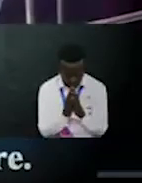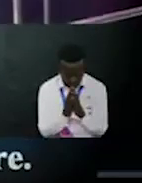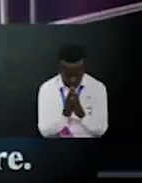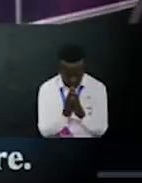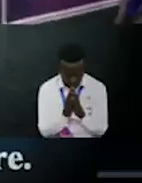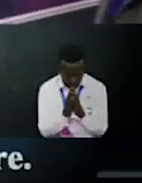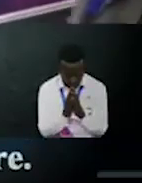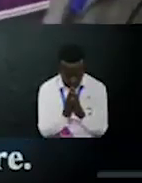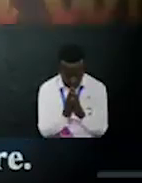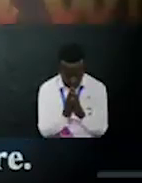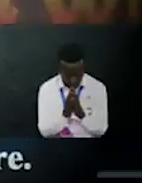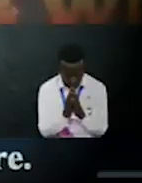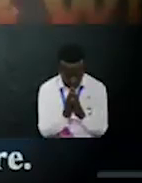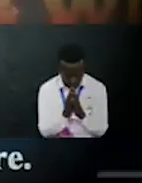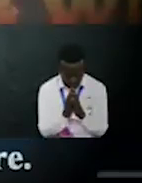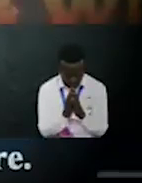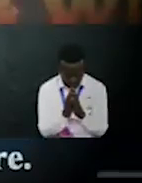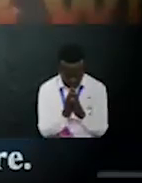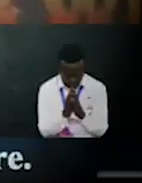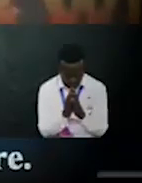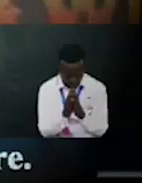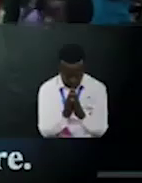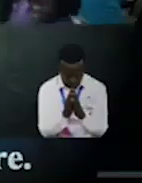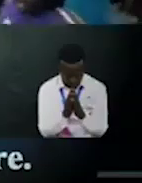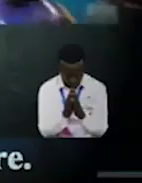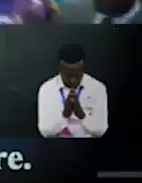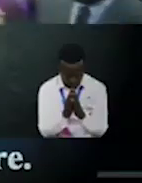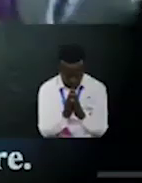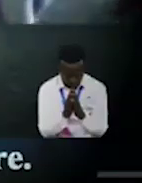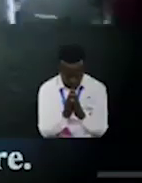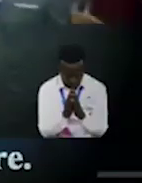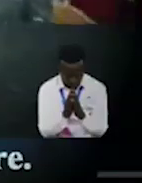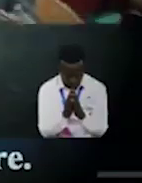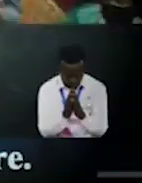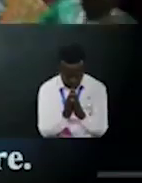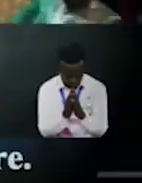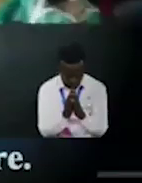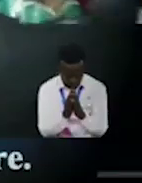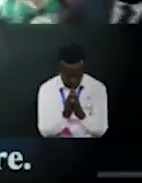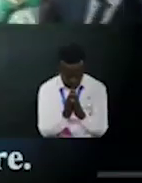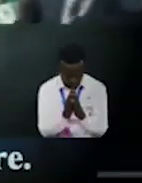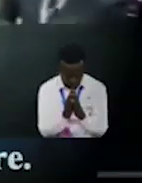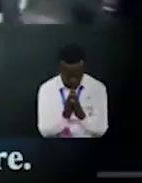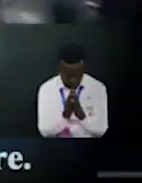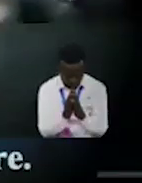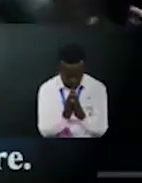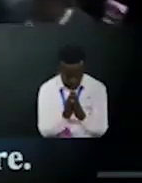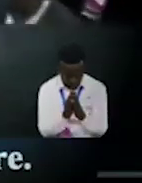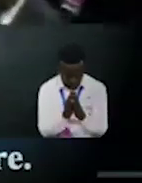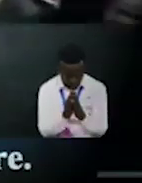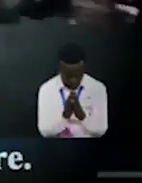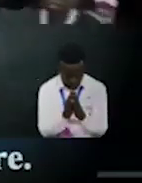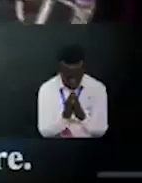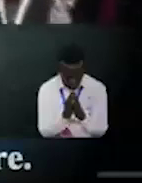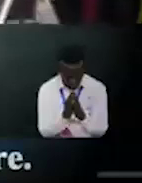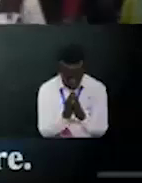La masantara la la la bo. La baba yanda la la la la la ba. Yanda la